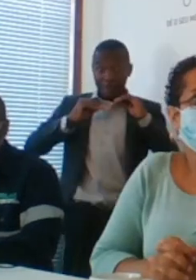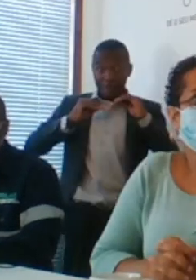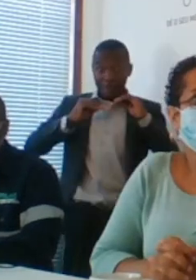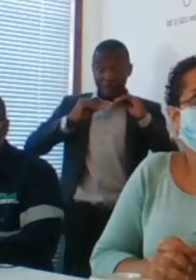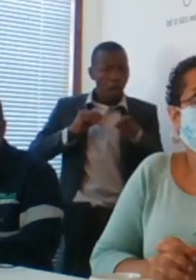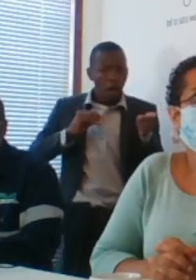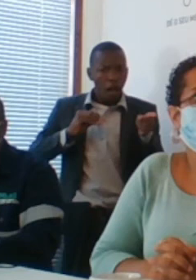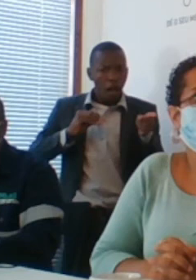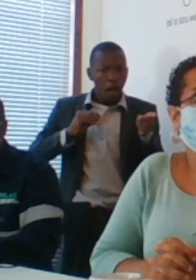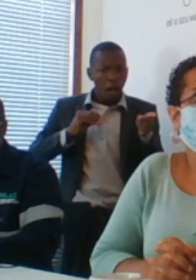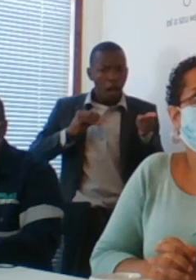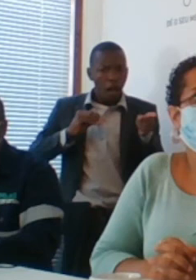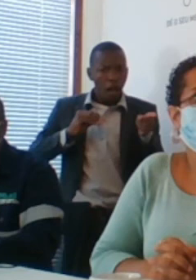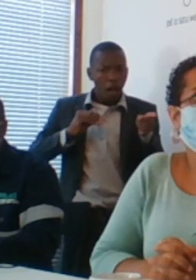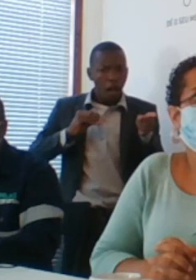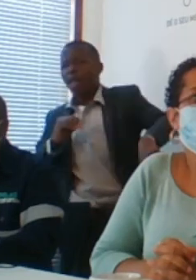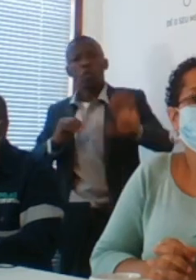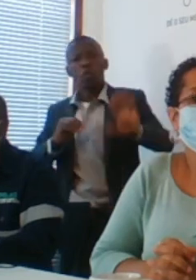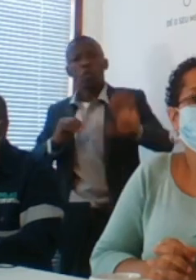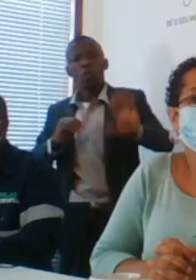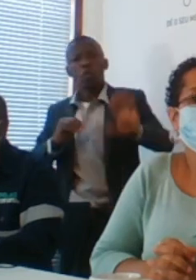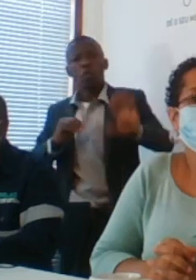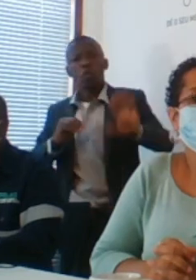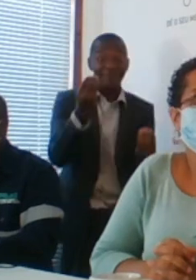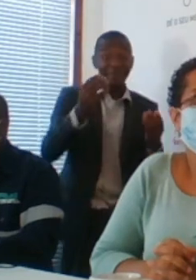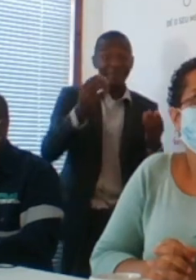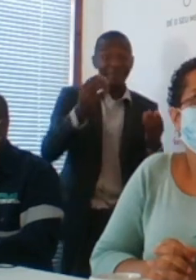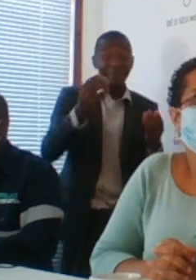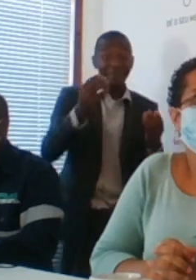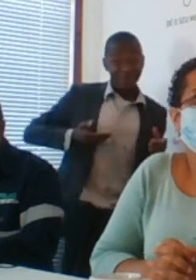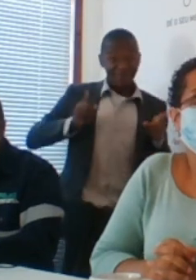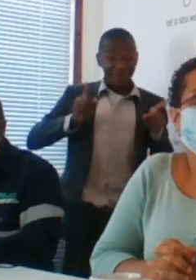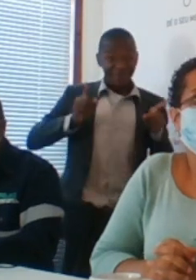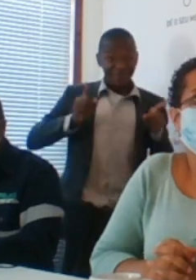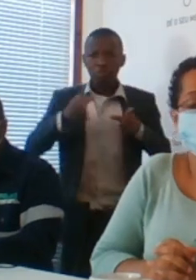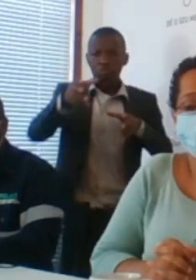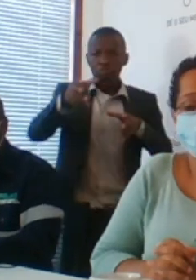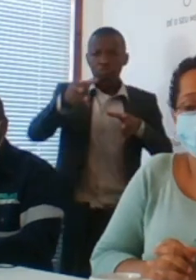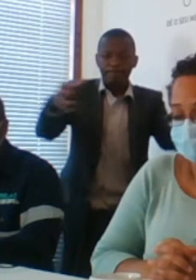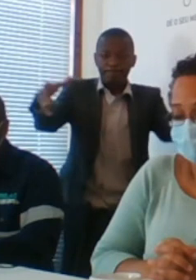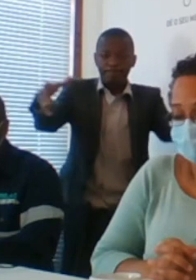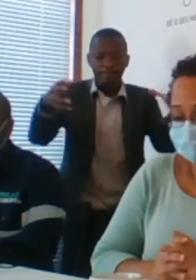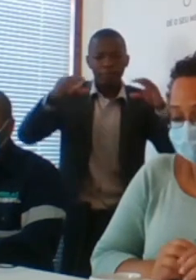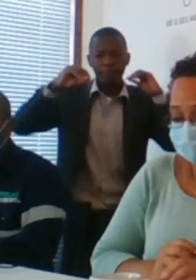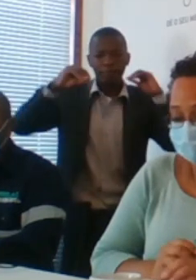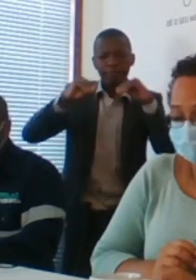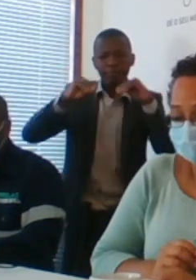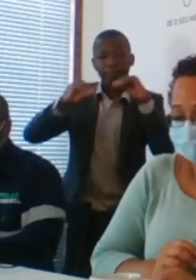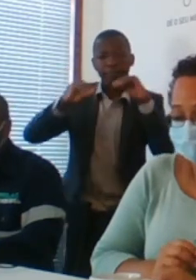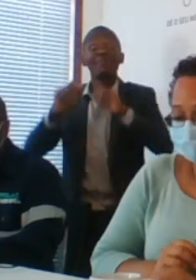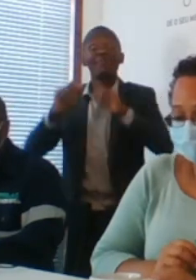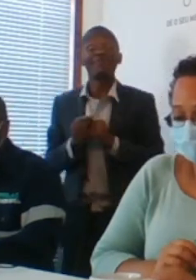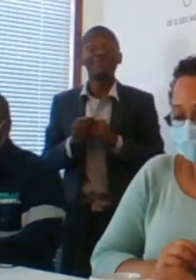to encourage the participation of women and girls in industrial and civil construction courses, contribute